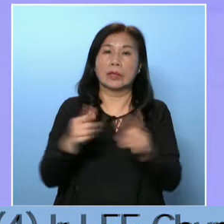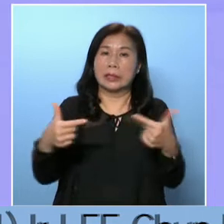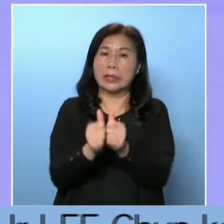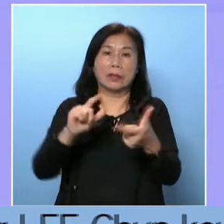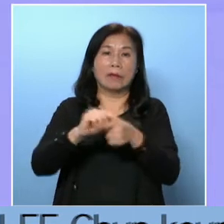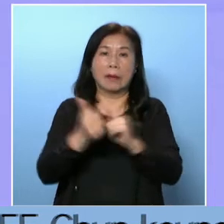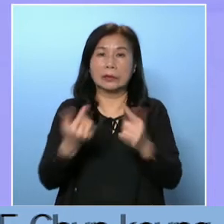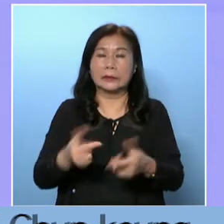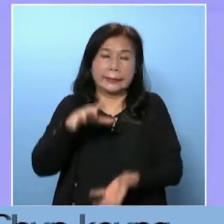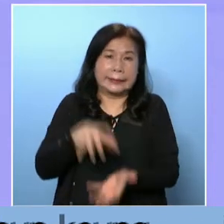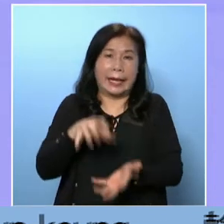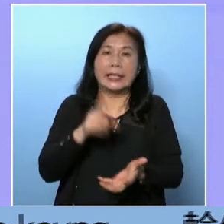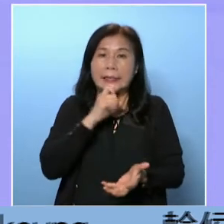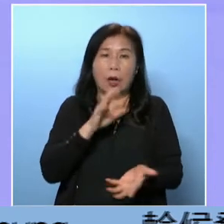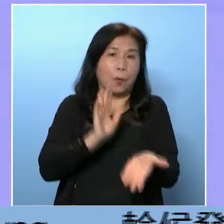afford